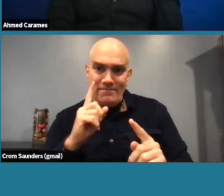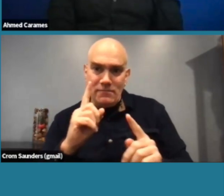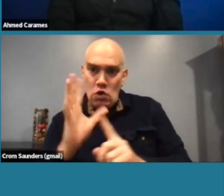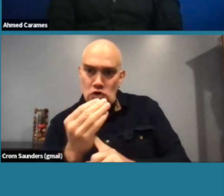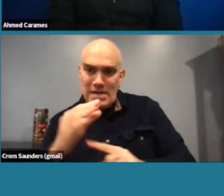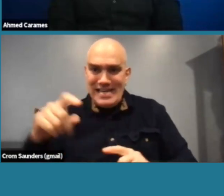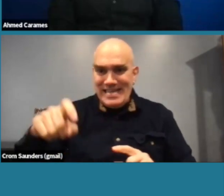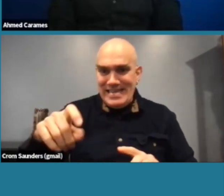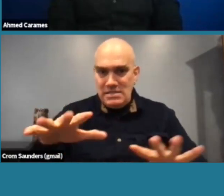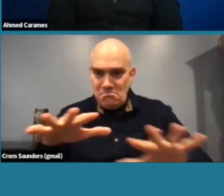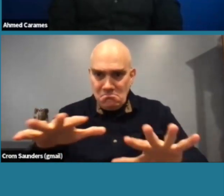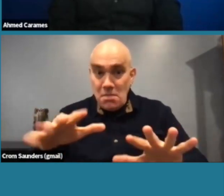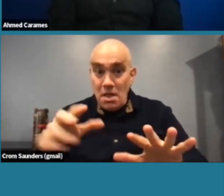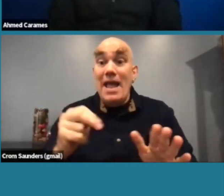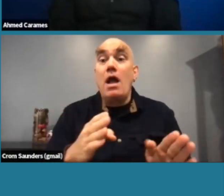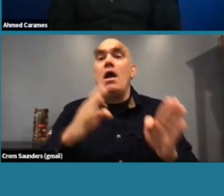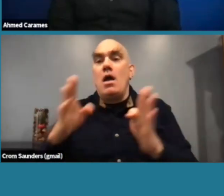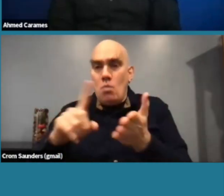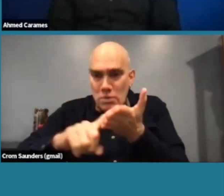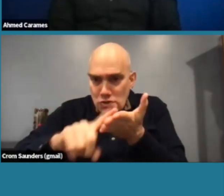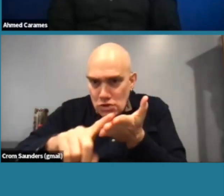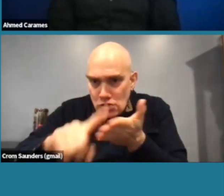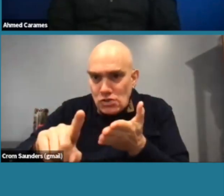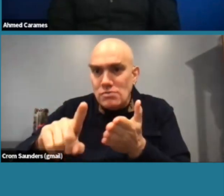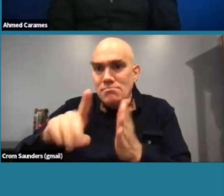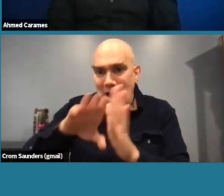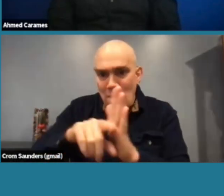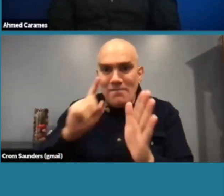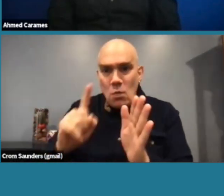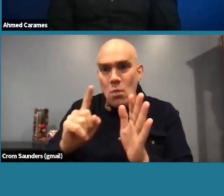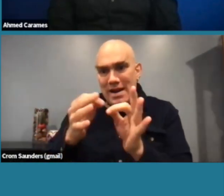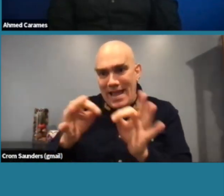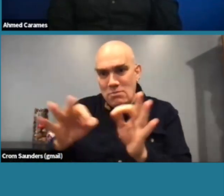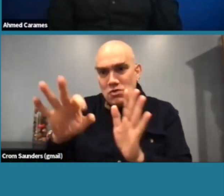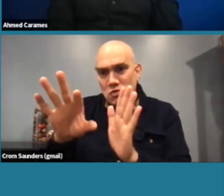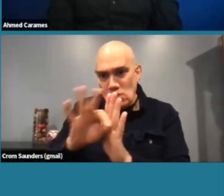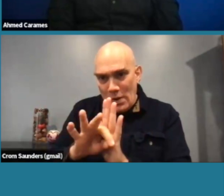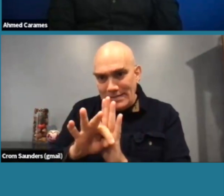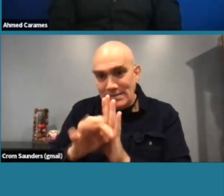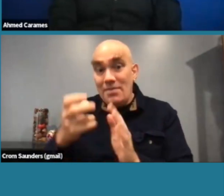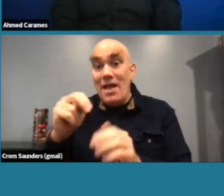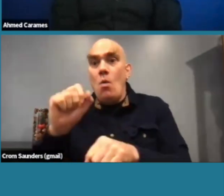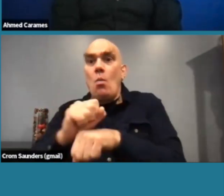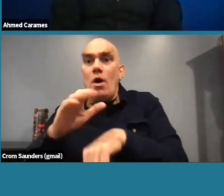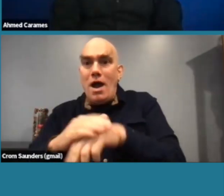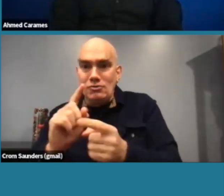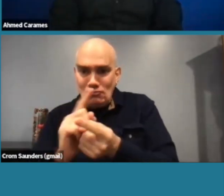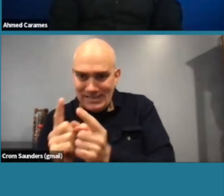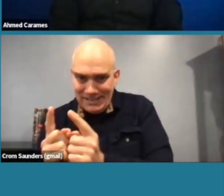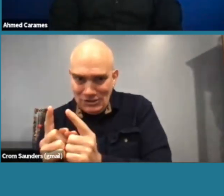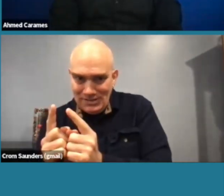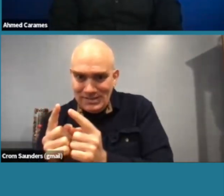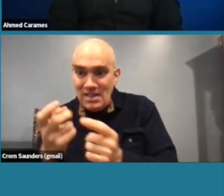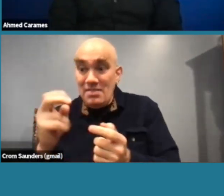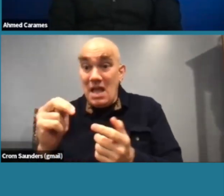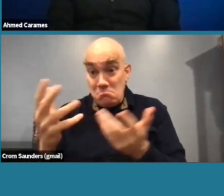And now you have an understanding of how people work together and how deaf culture and the research, all the background work that we